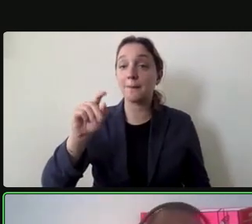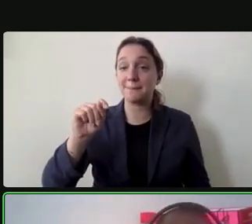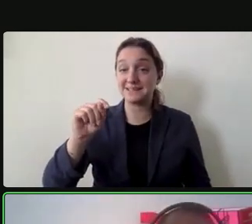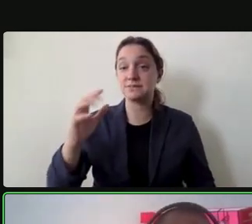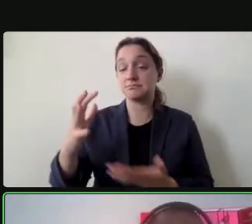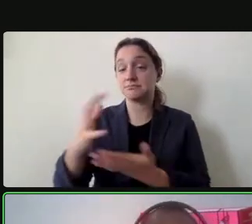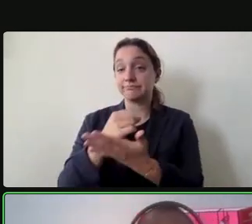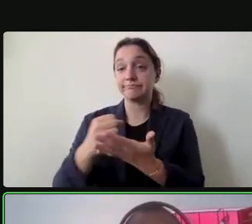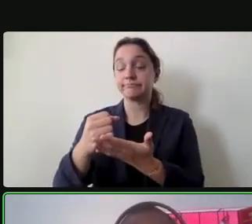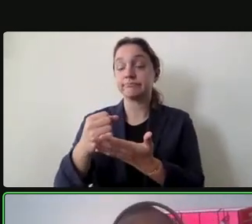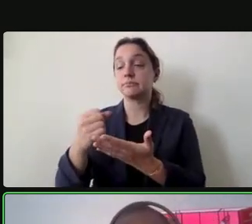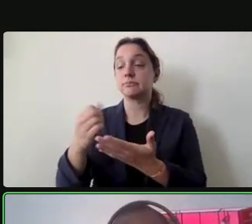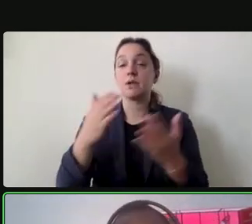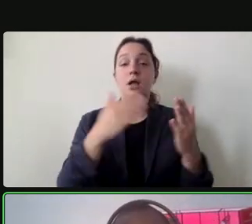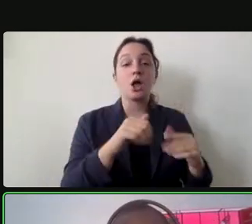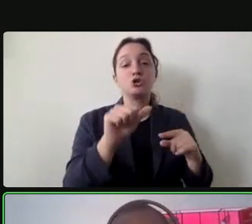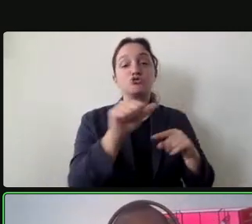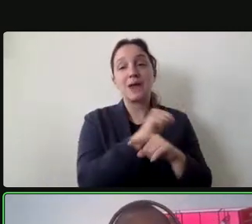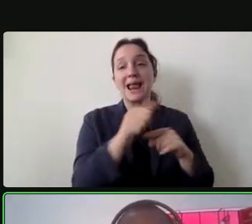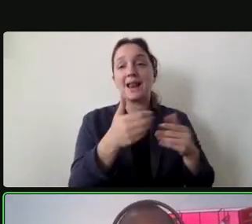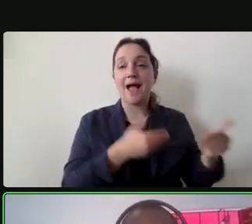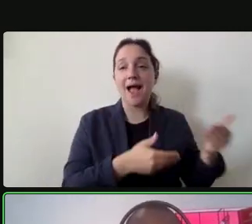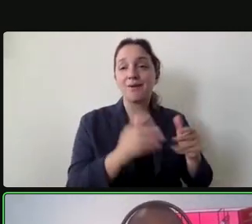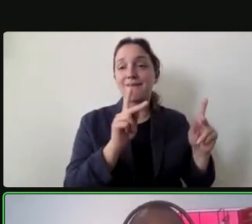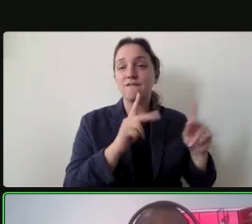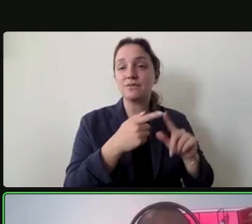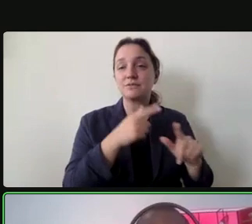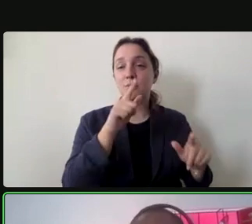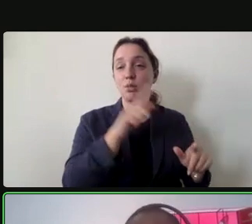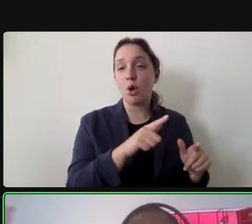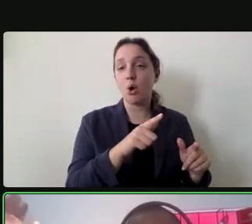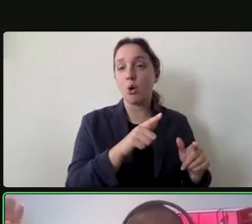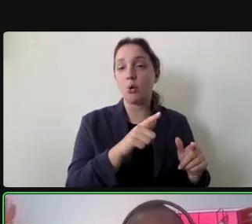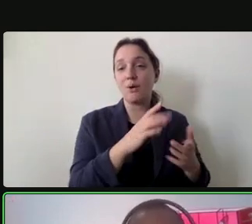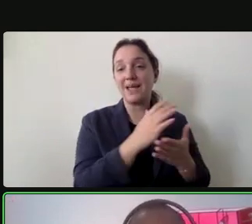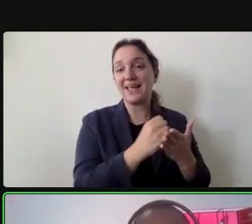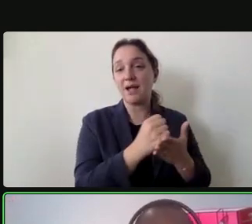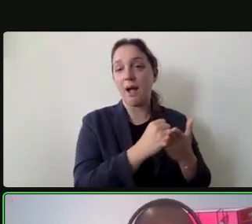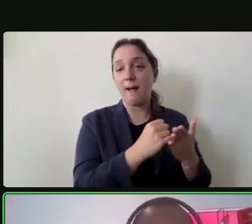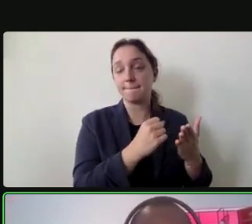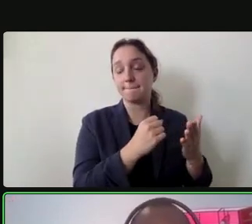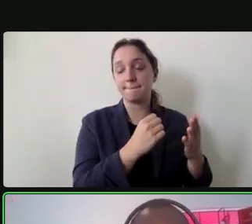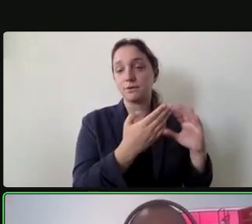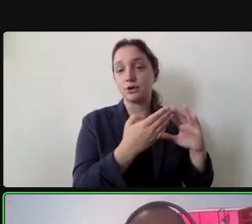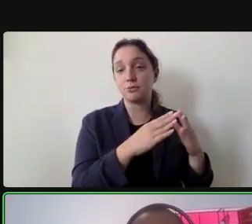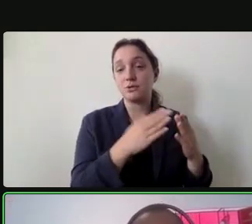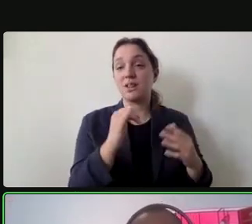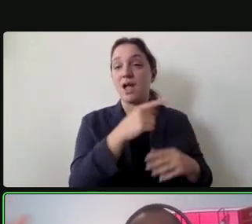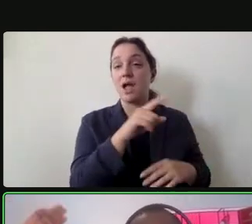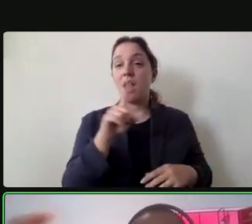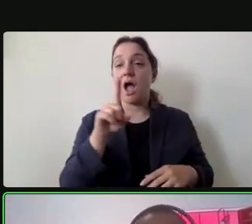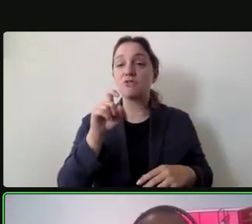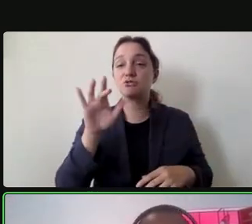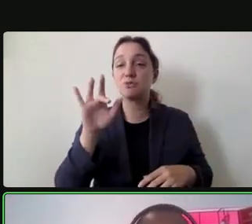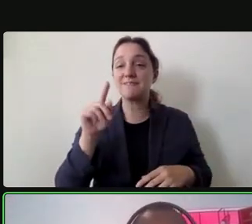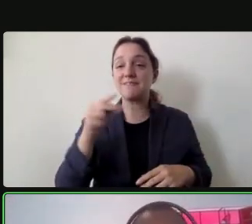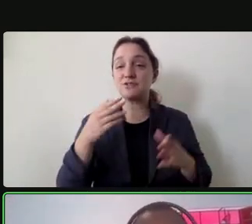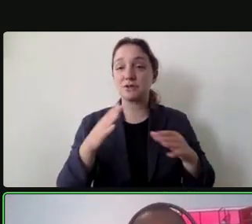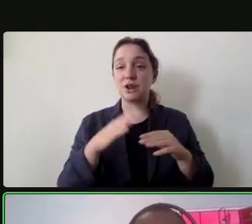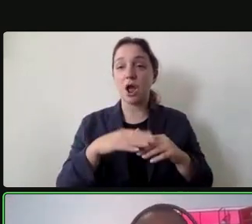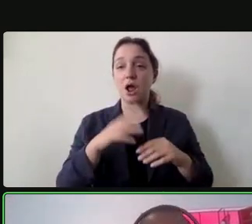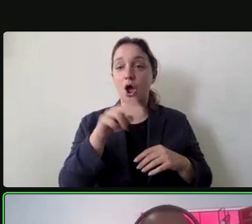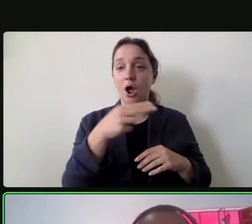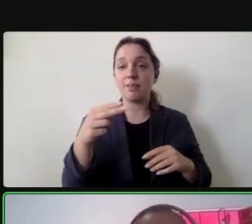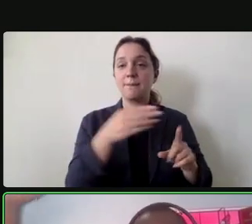training and hiring folks from local low-income communities nearby. On 125th Street in Harlem, we've got the Adam Clayton